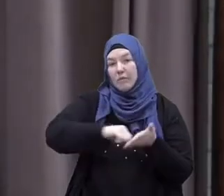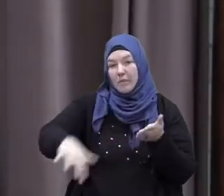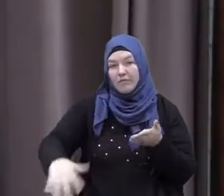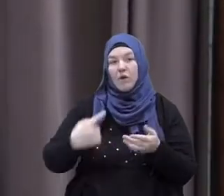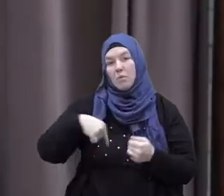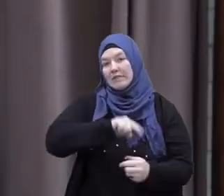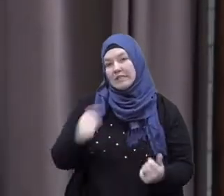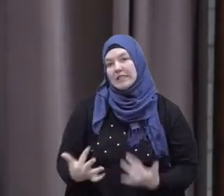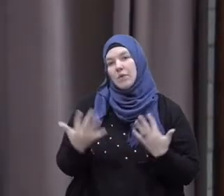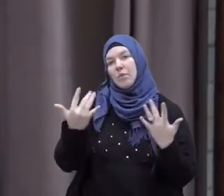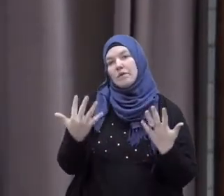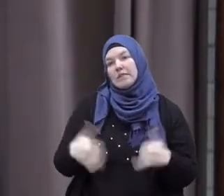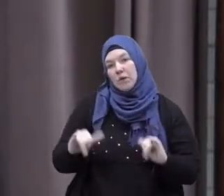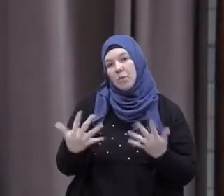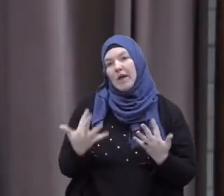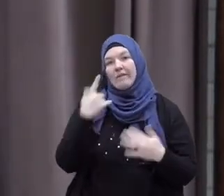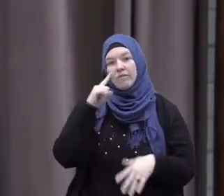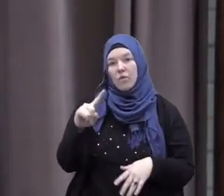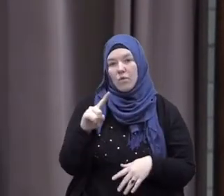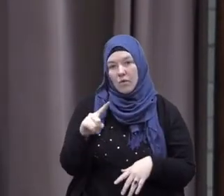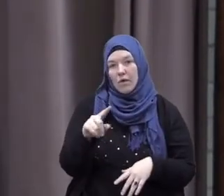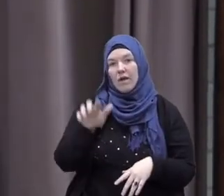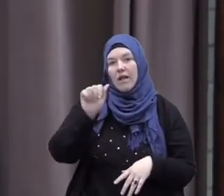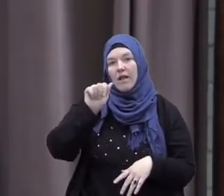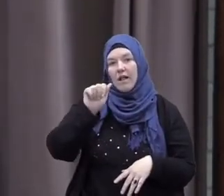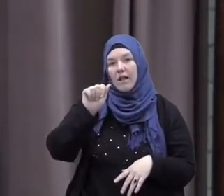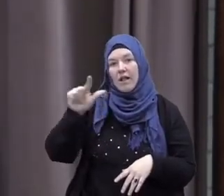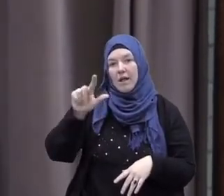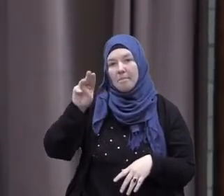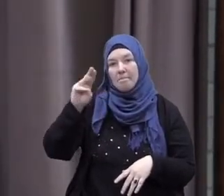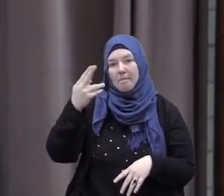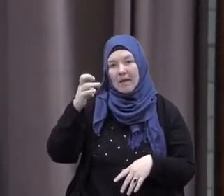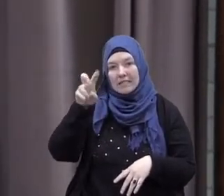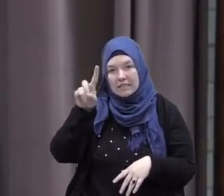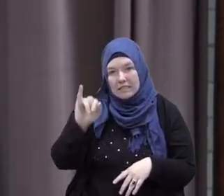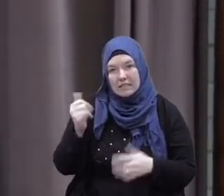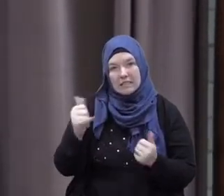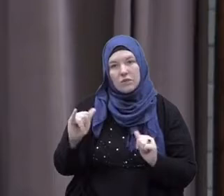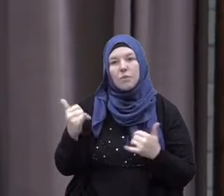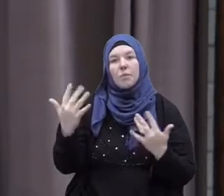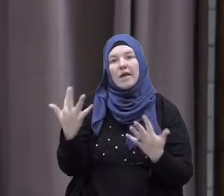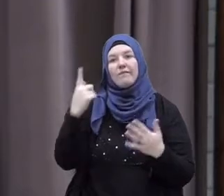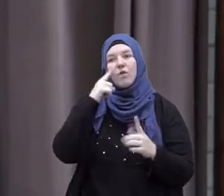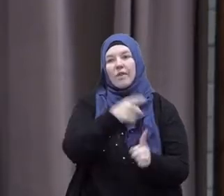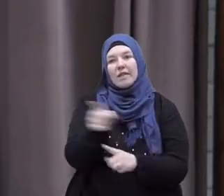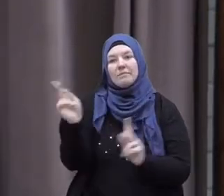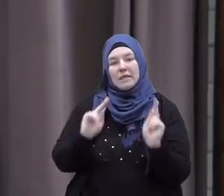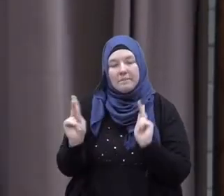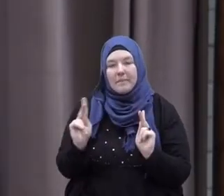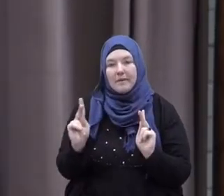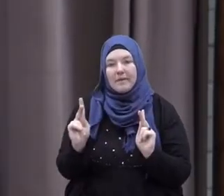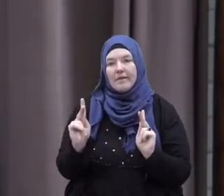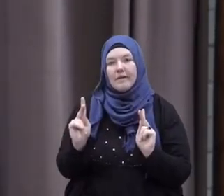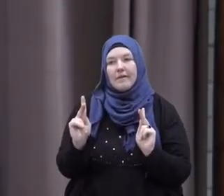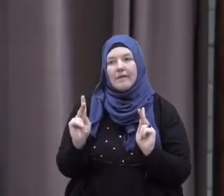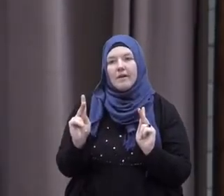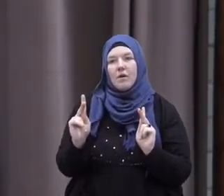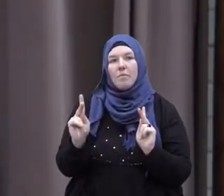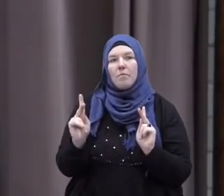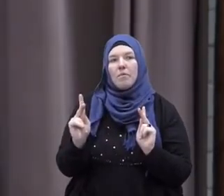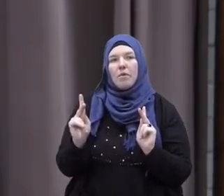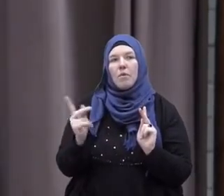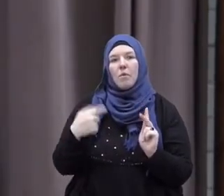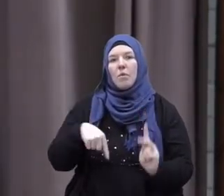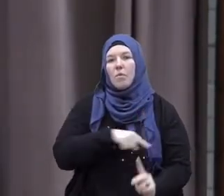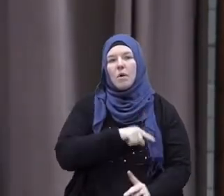we are still waiting for Al-Mahdi. But we are not looking for one of our children